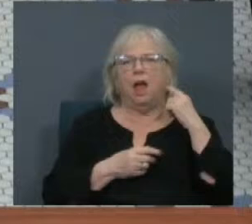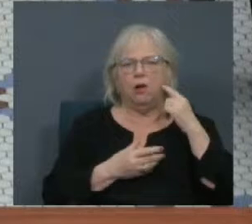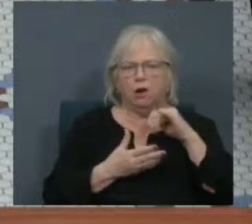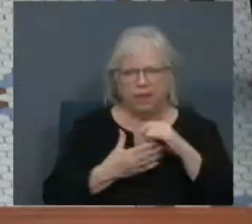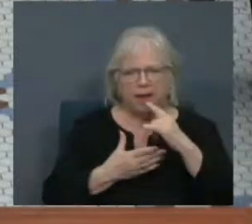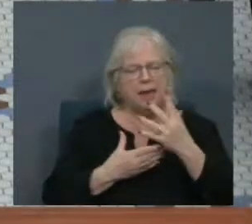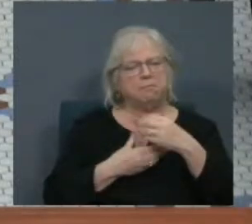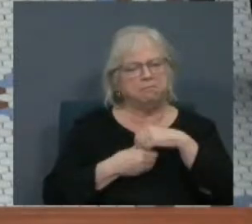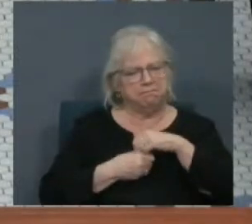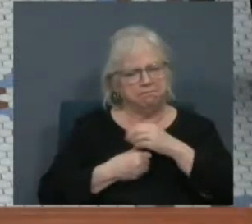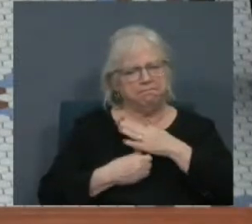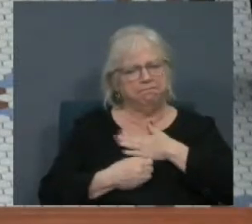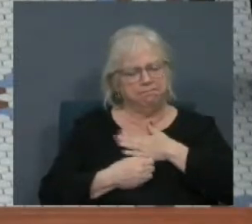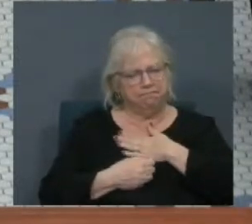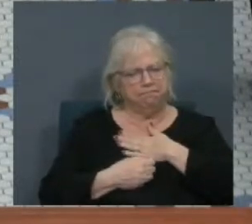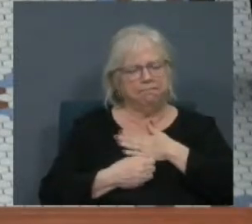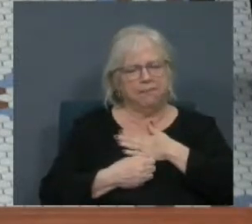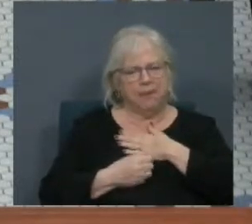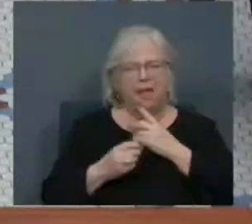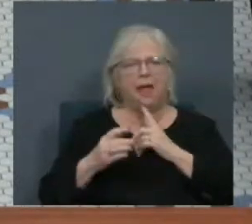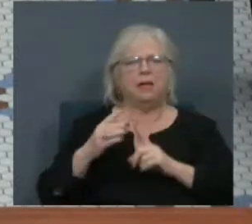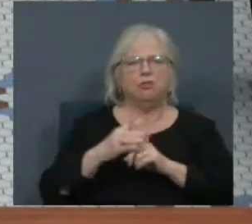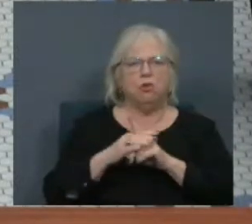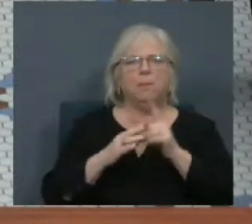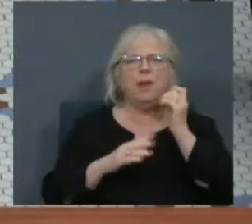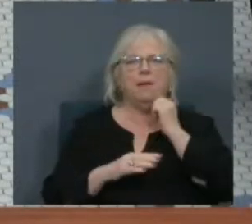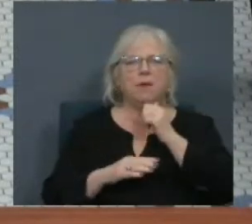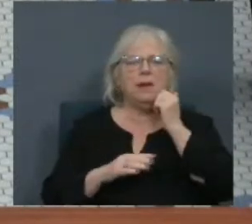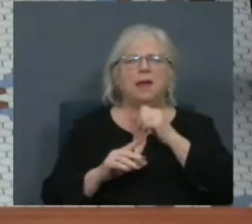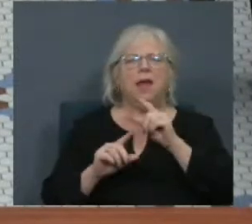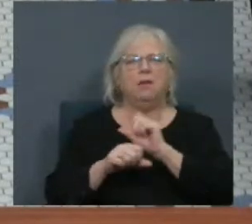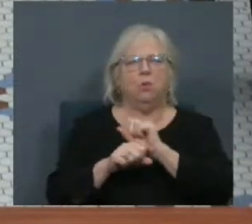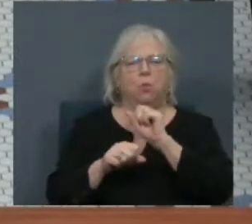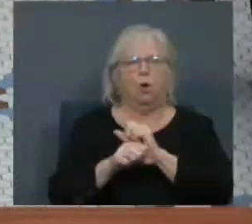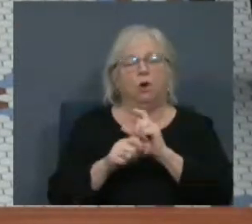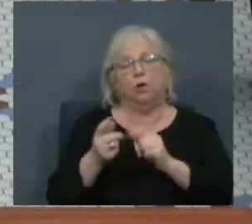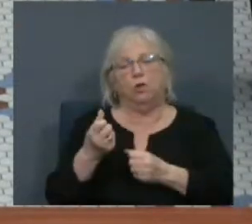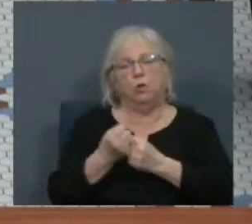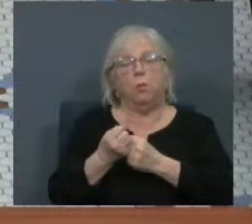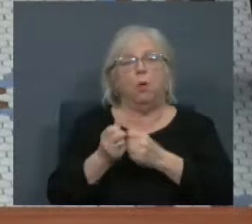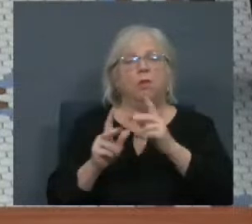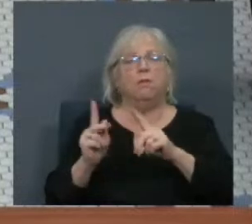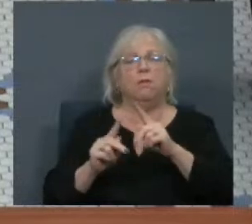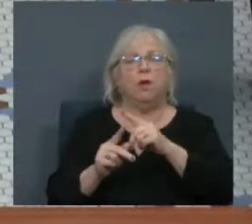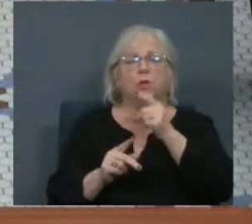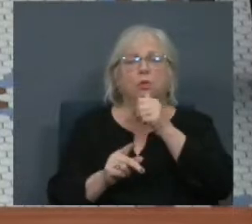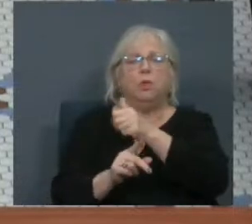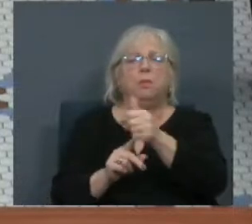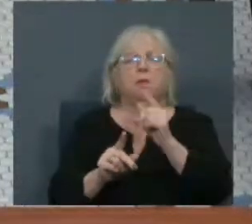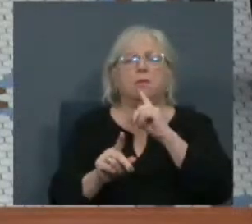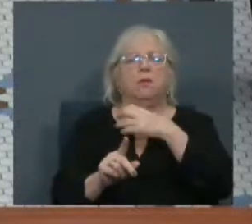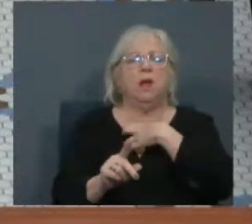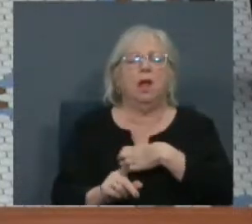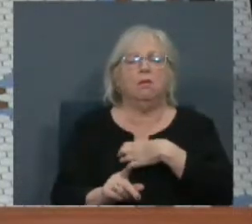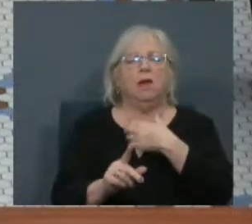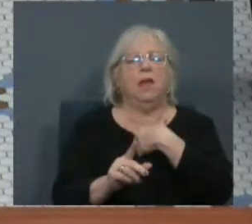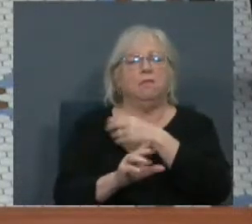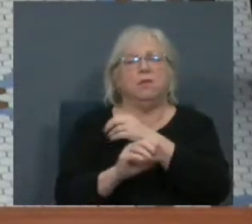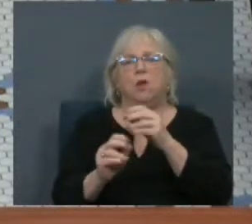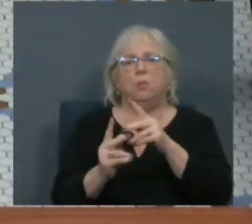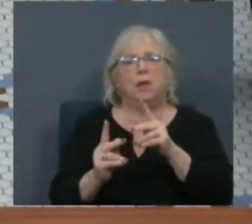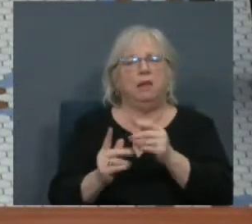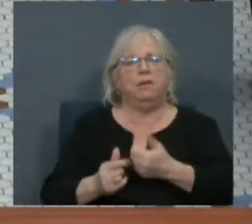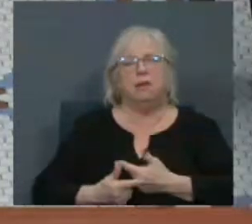took that to heart. I show up every day to work to support these folks who are hungry, who don't have a place to live.